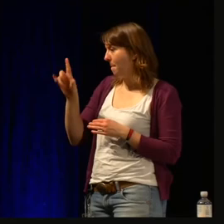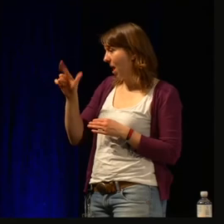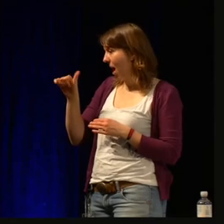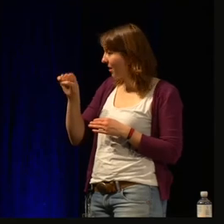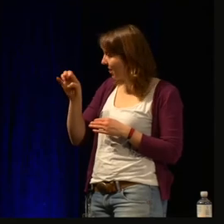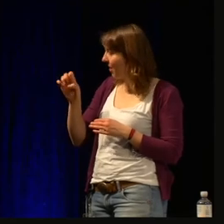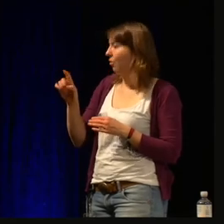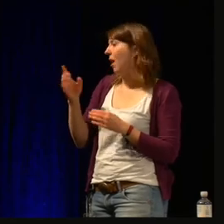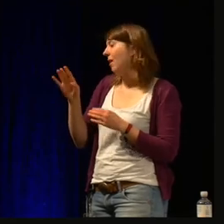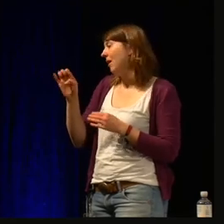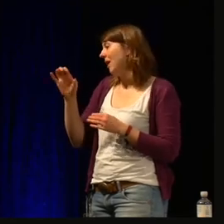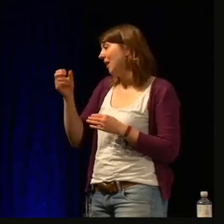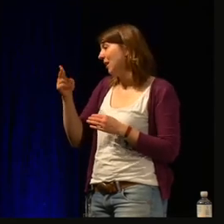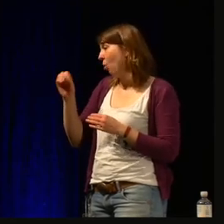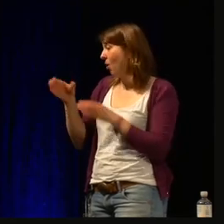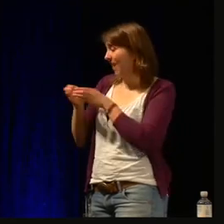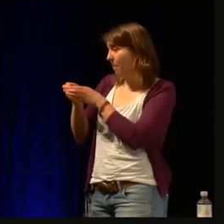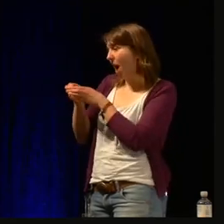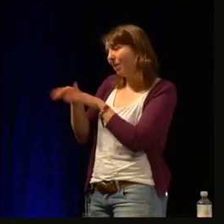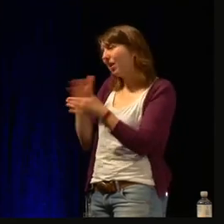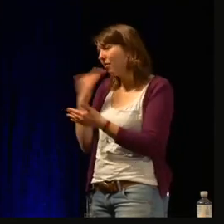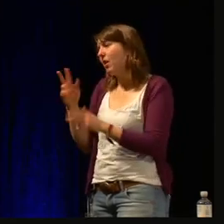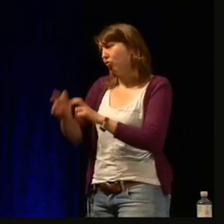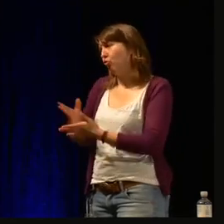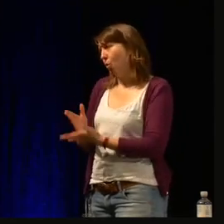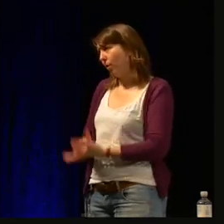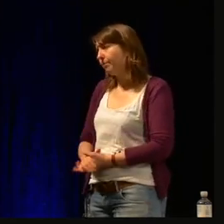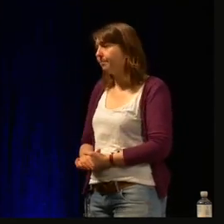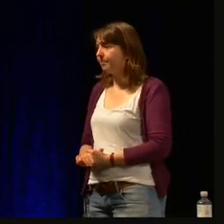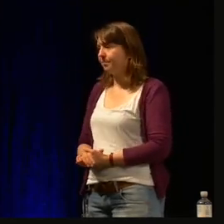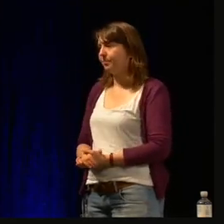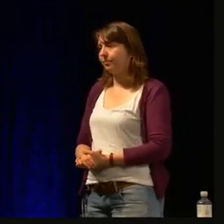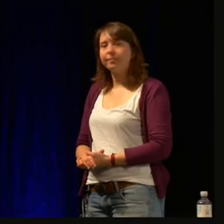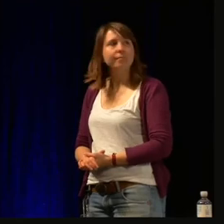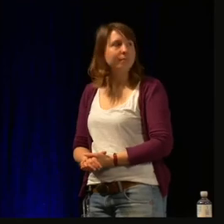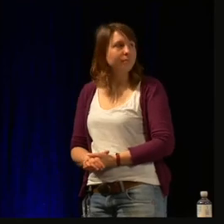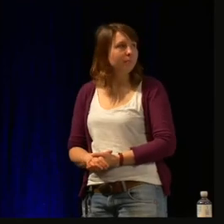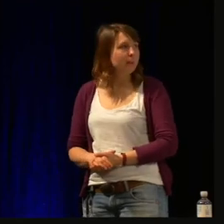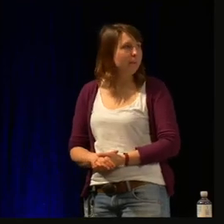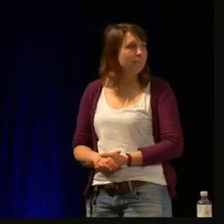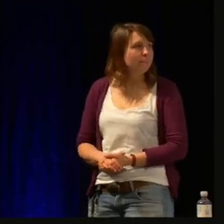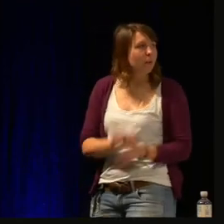there's lots of literature on echo chambers, but I can't think of an offer right now.